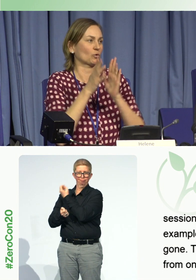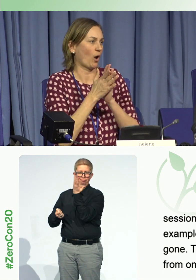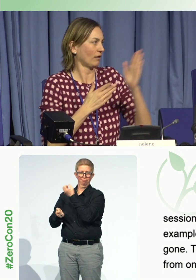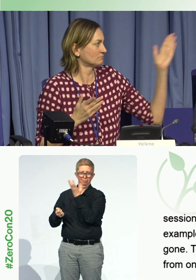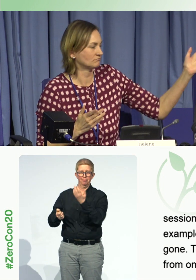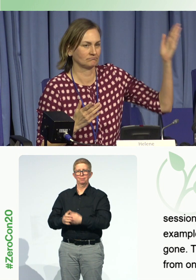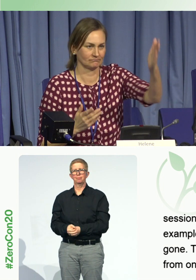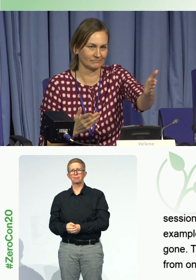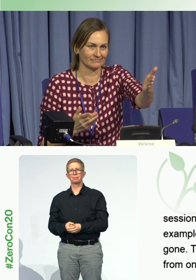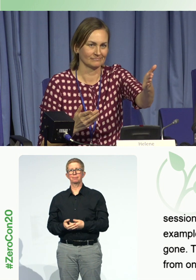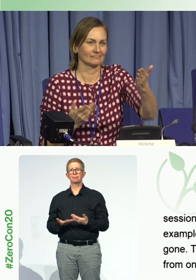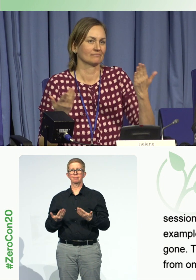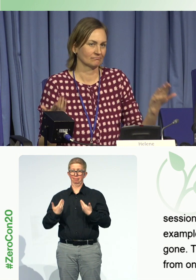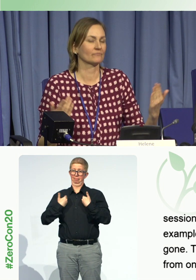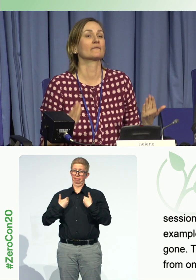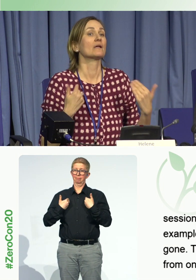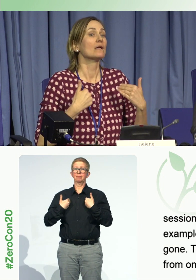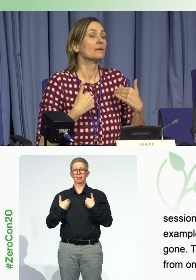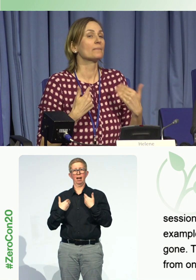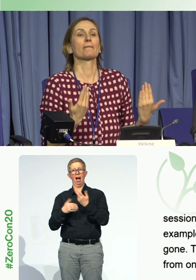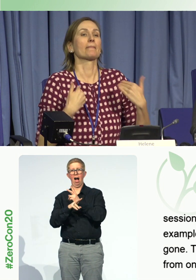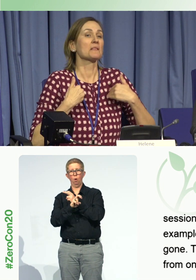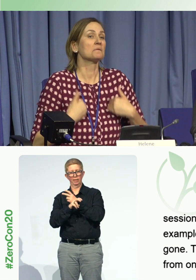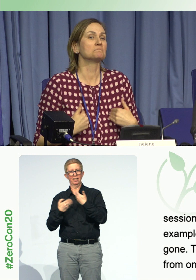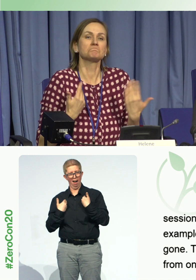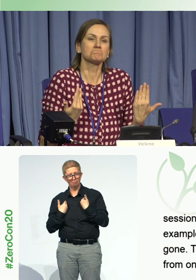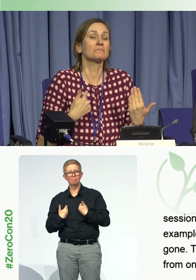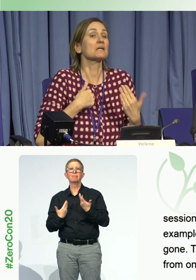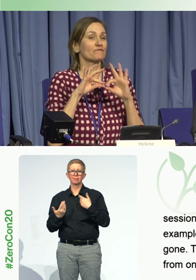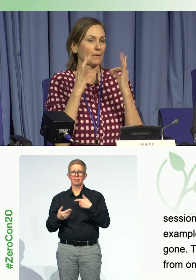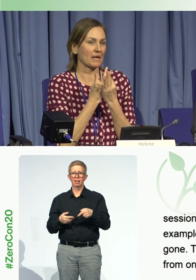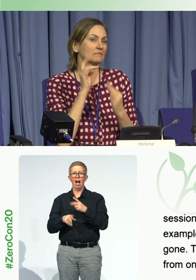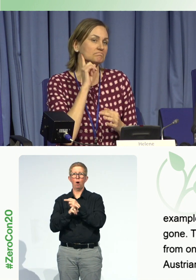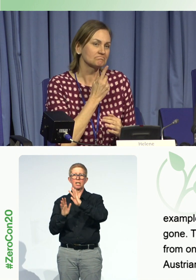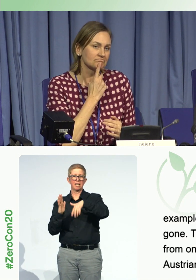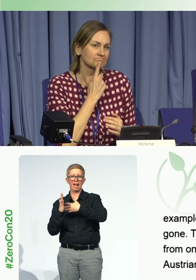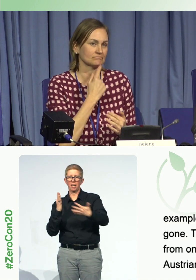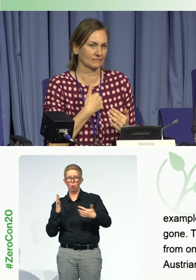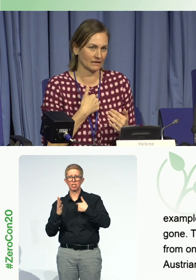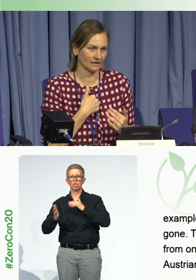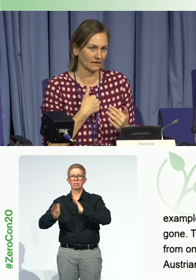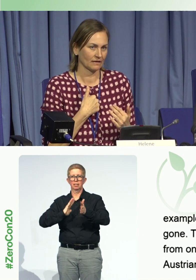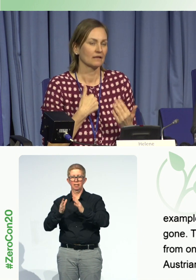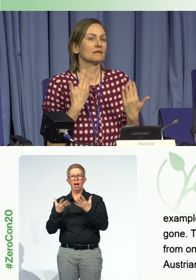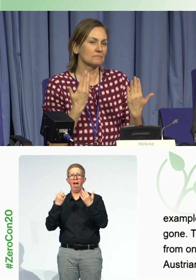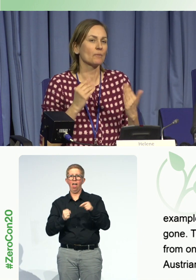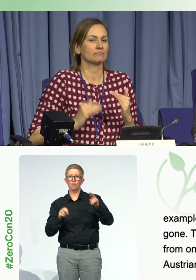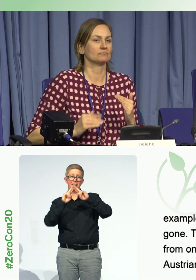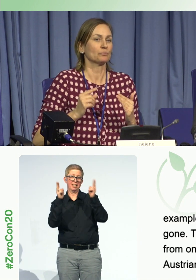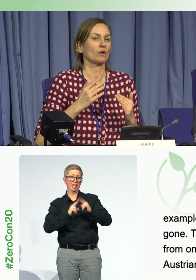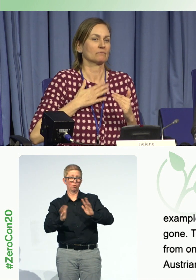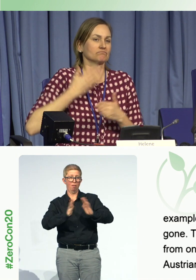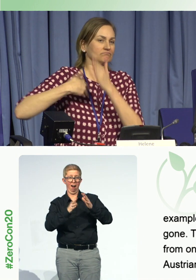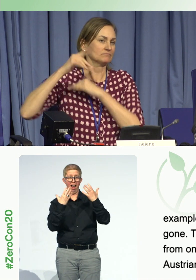myself. I'll be signing Austrian Sign Language, and there's interpretation into International Sign. I come from a